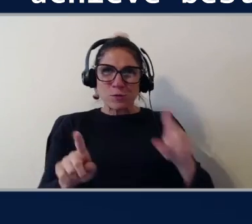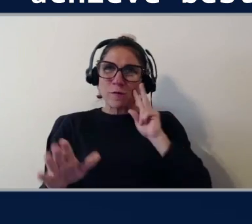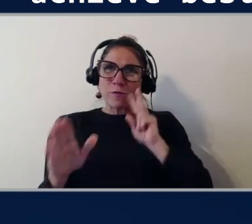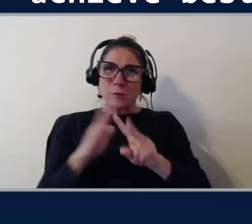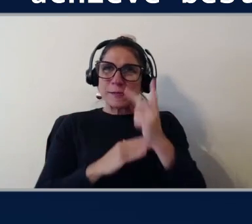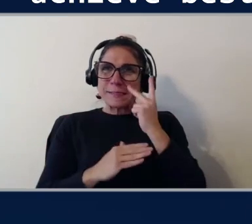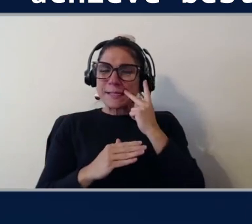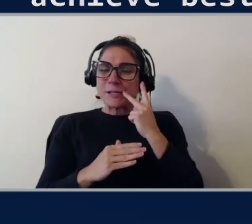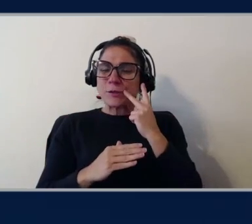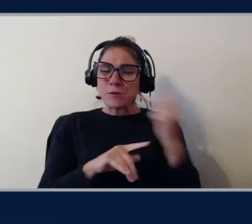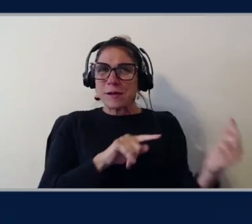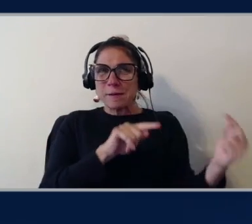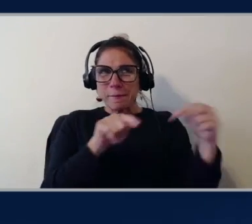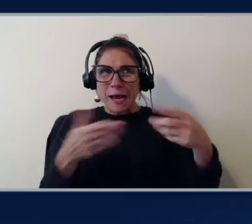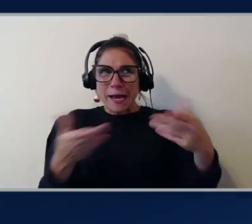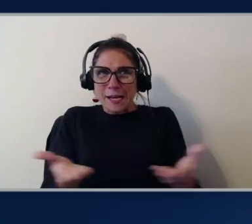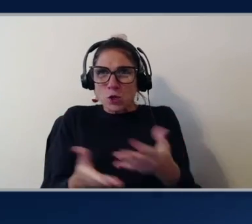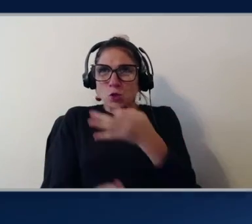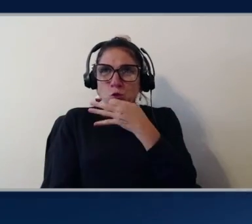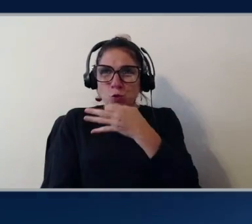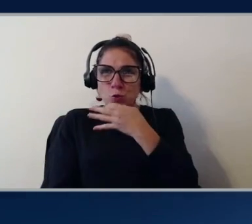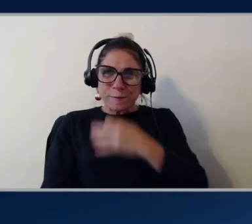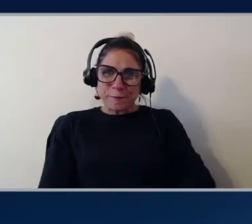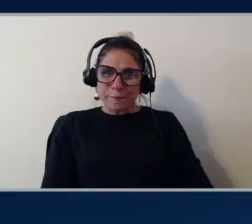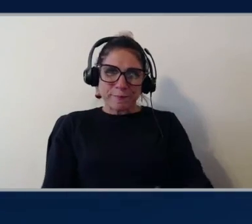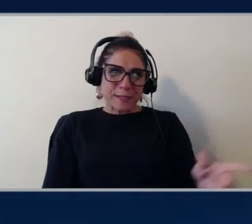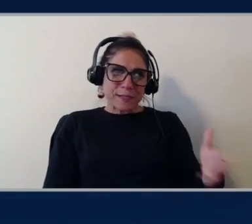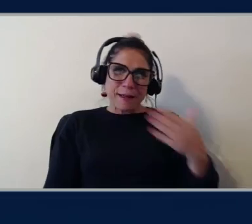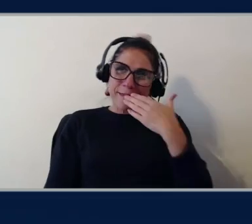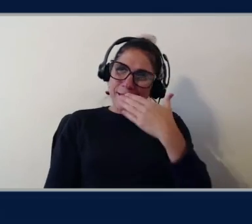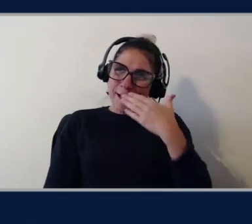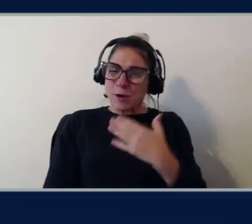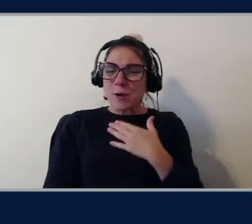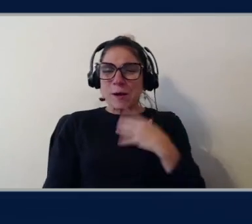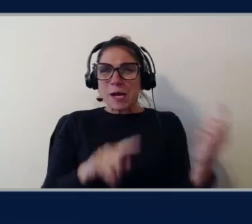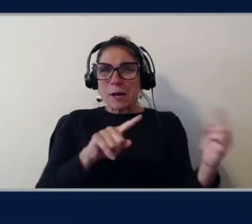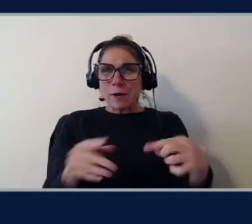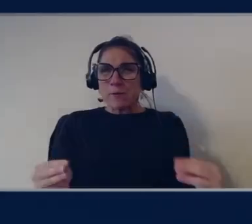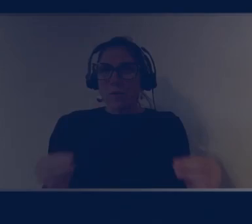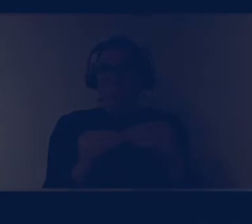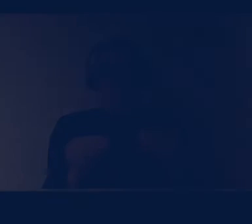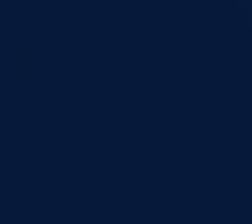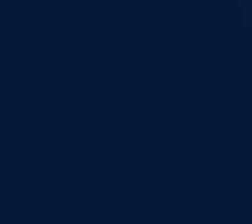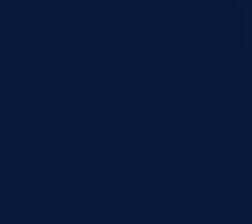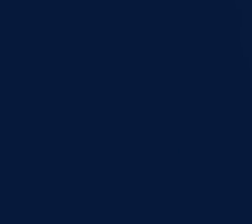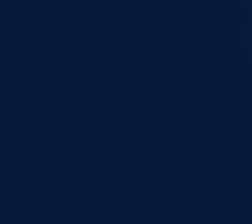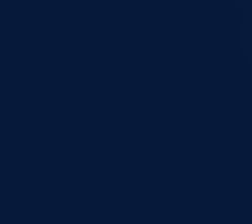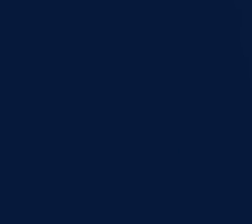for hosting. Thank you very much. Of Yeah, course. thank you. Yep. All right, and we will be back with more, so stay tuned.